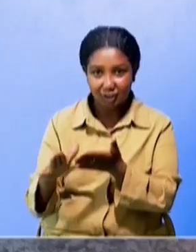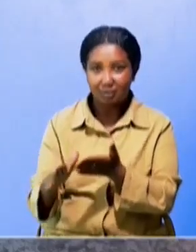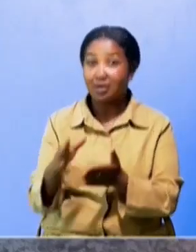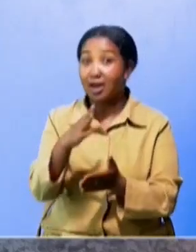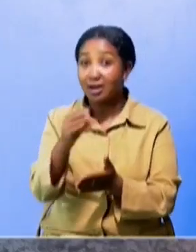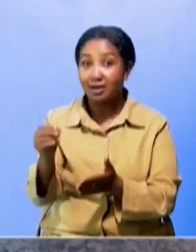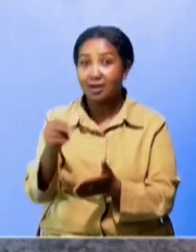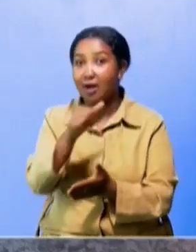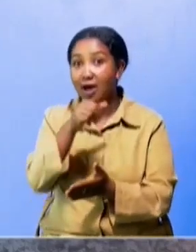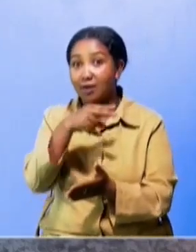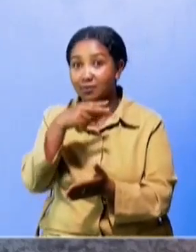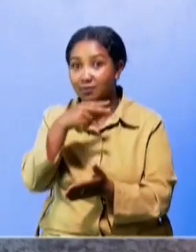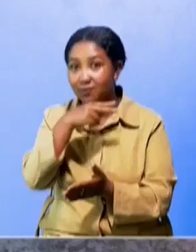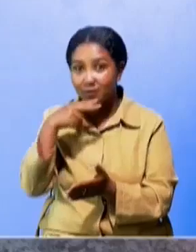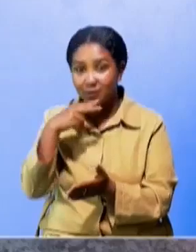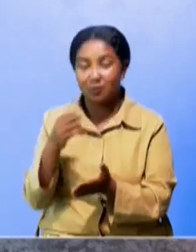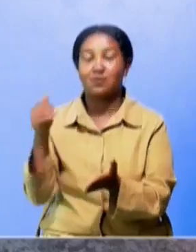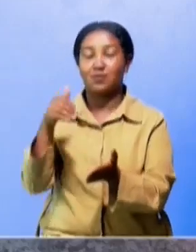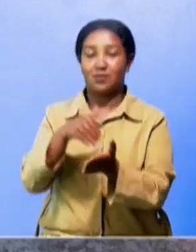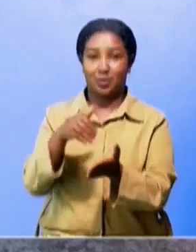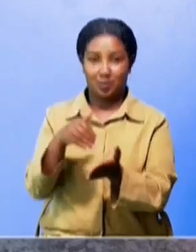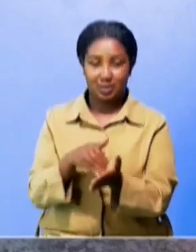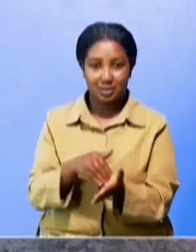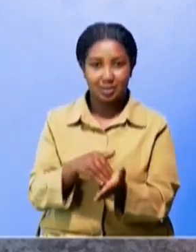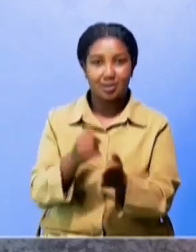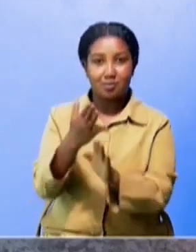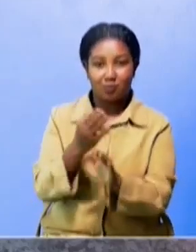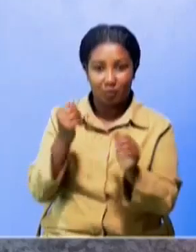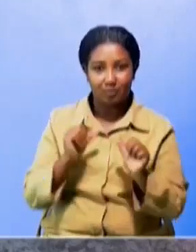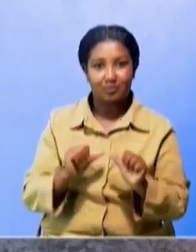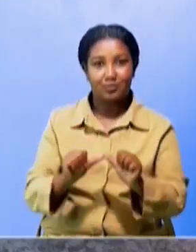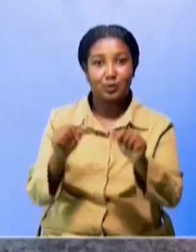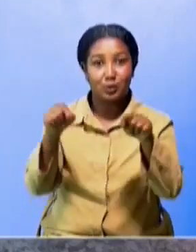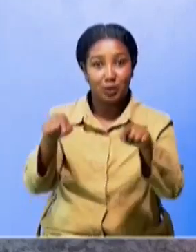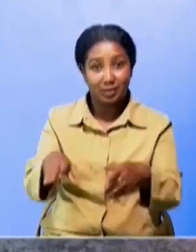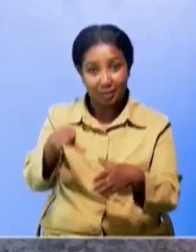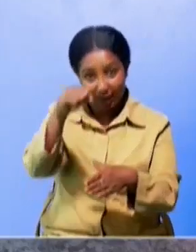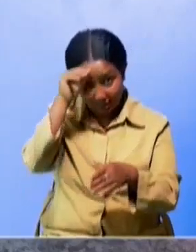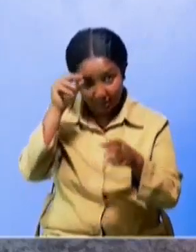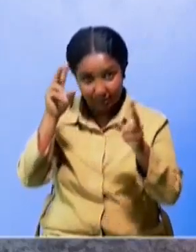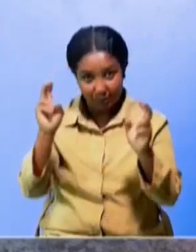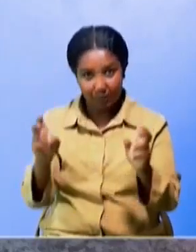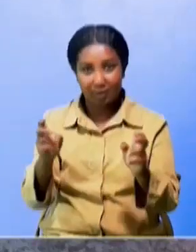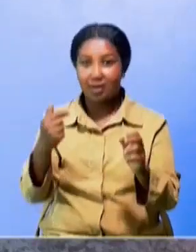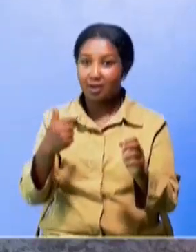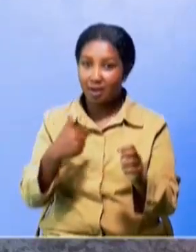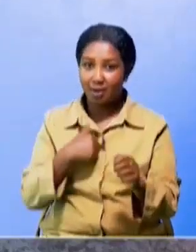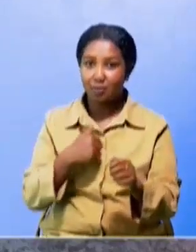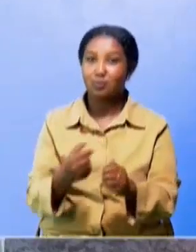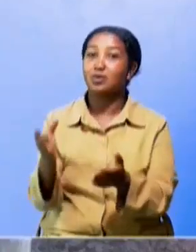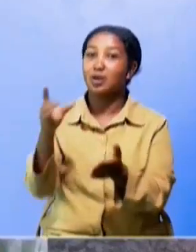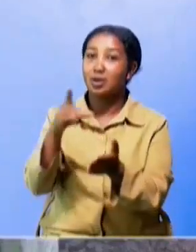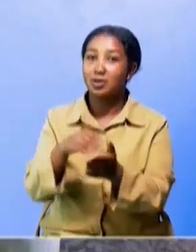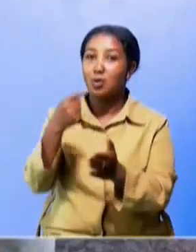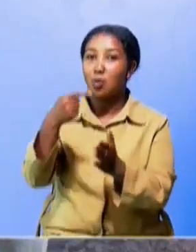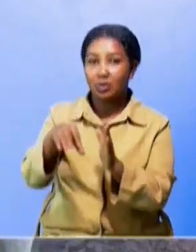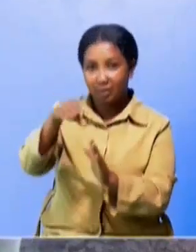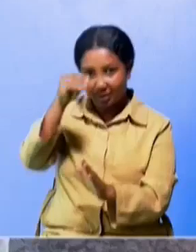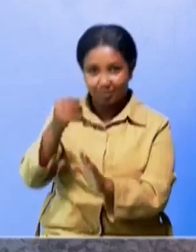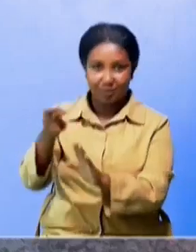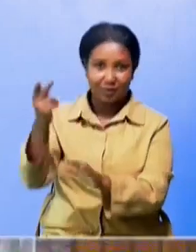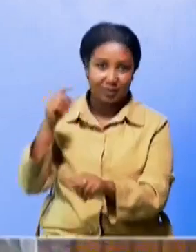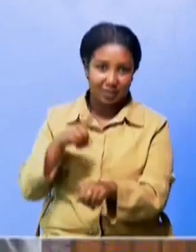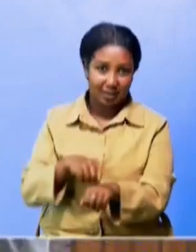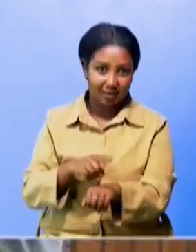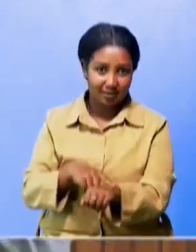frequency or adverbs. So before I proceed today's lesson topic, I would like to remind you what we learned in the previous